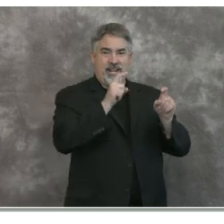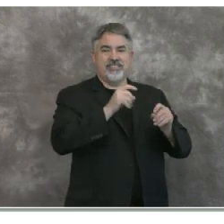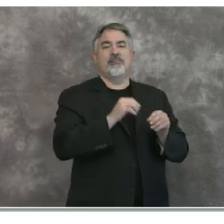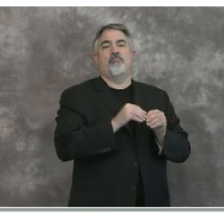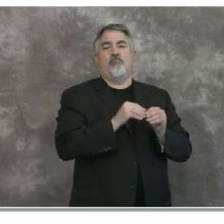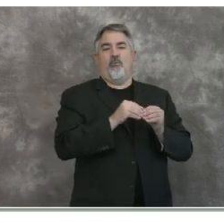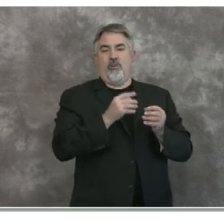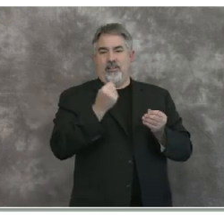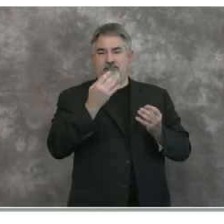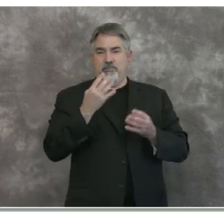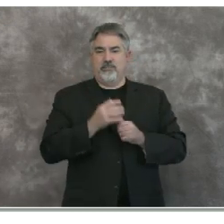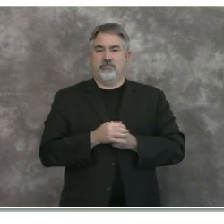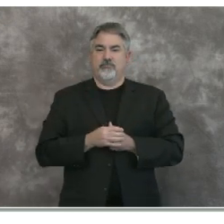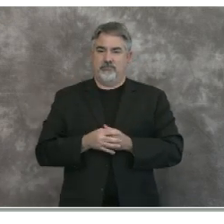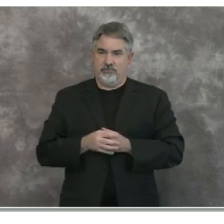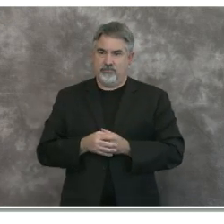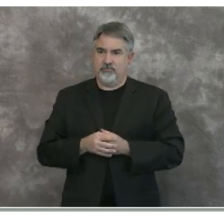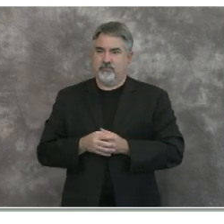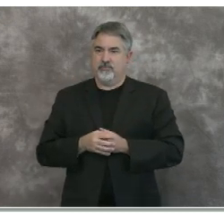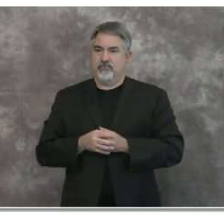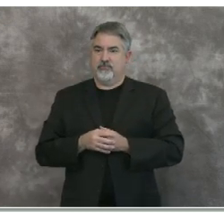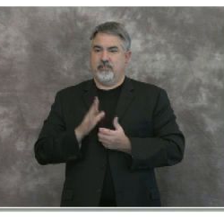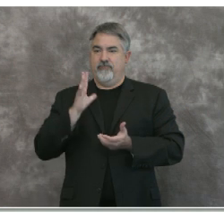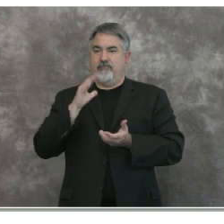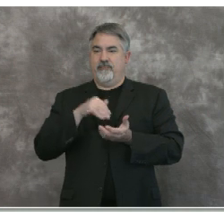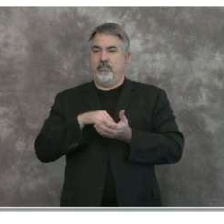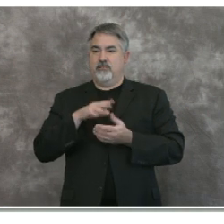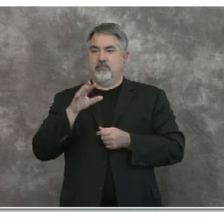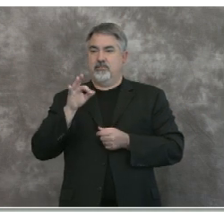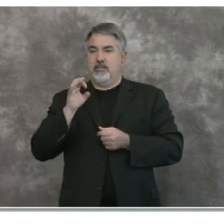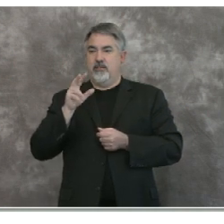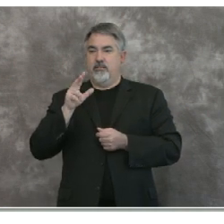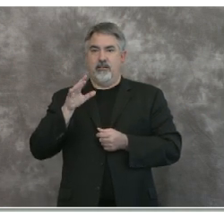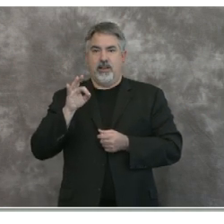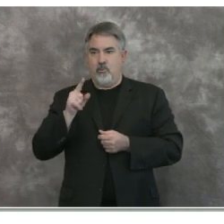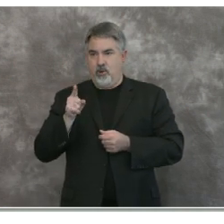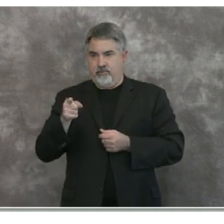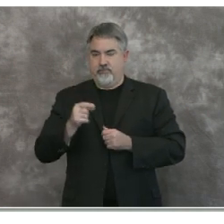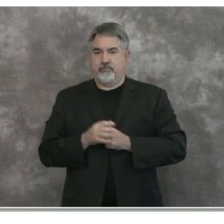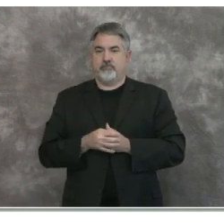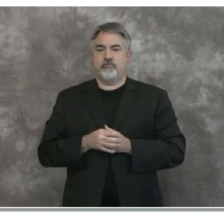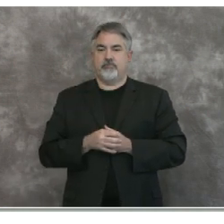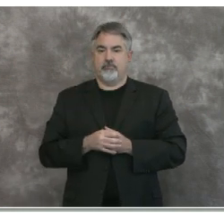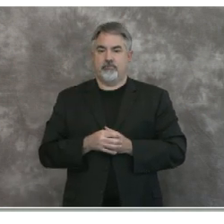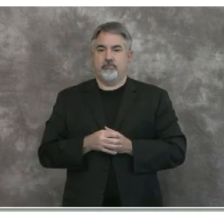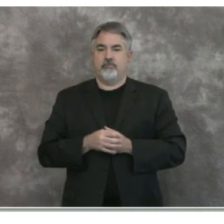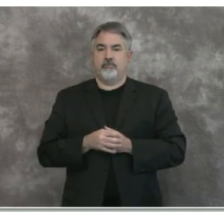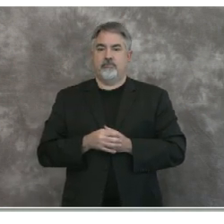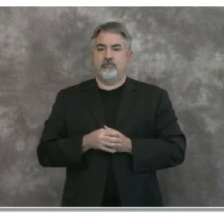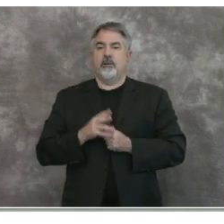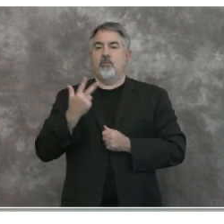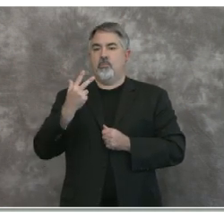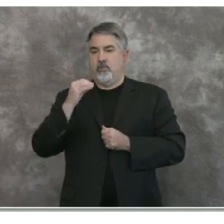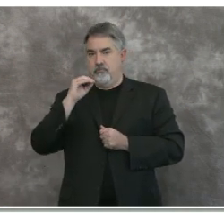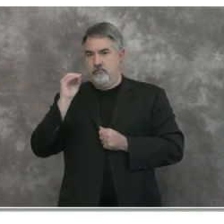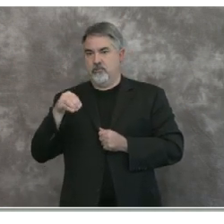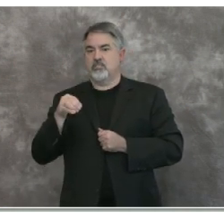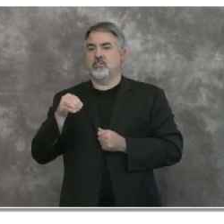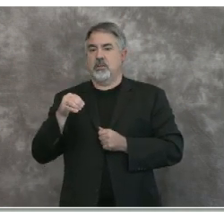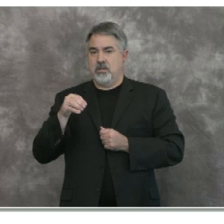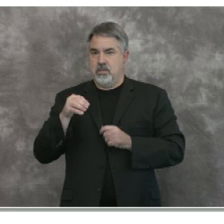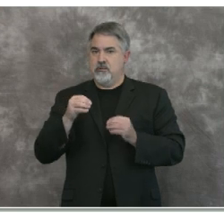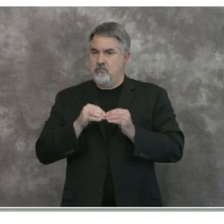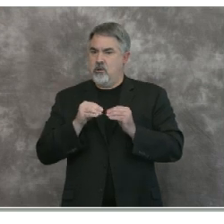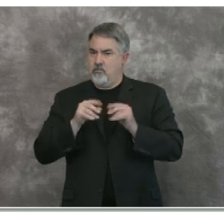3,998 for a 3% total. We continue to believe that as we continue to expand testing, that the percentage of positive will continue